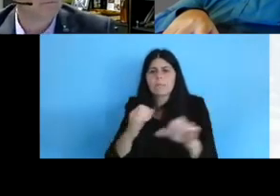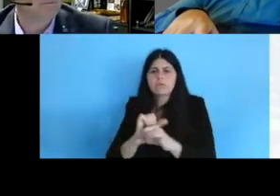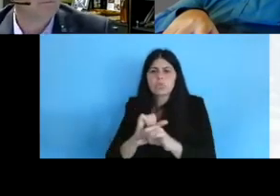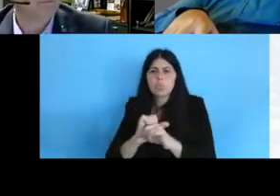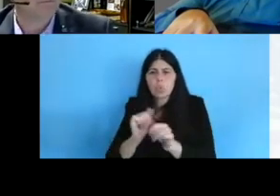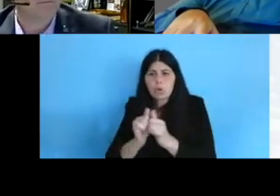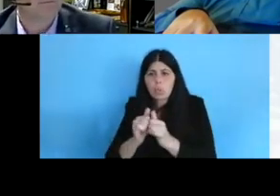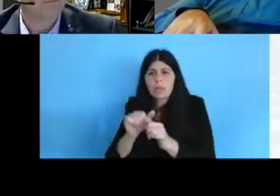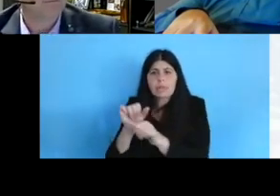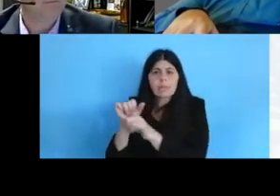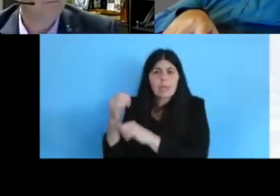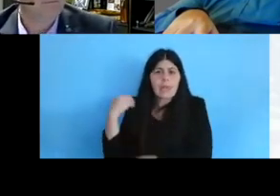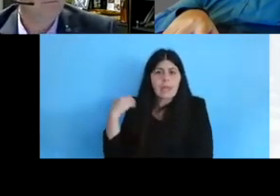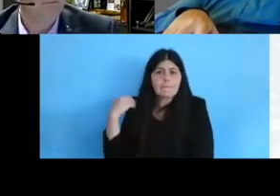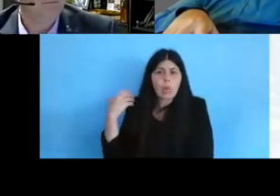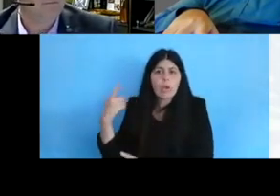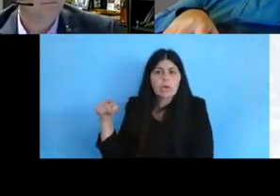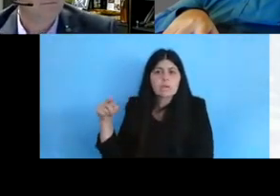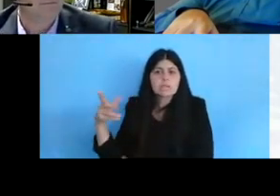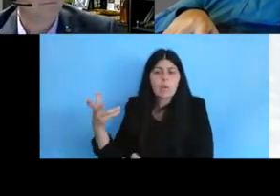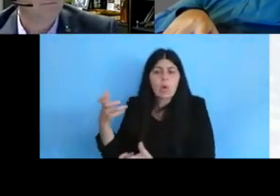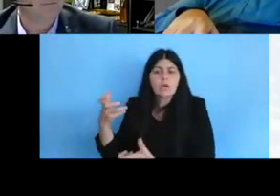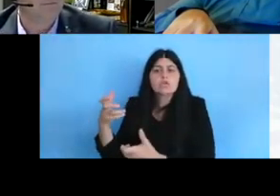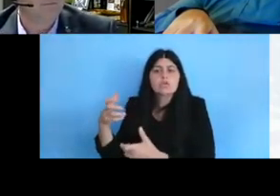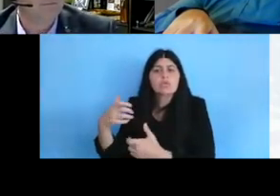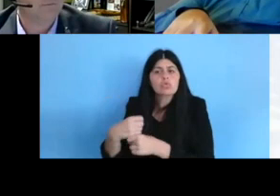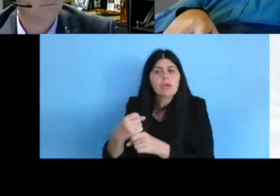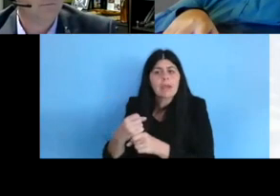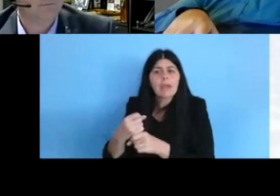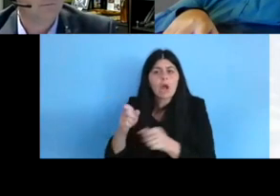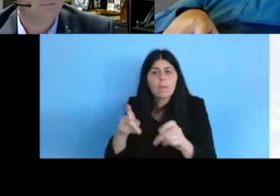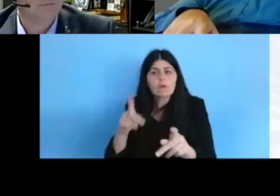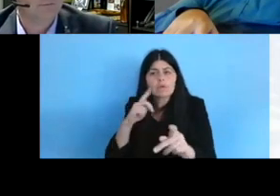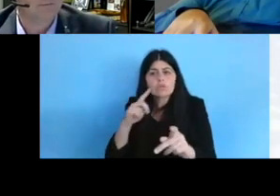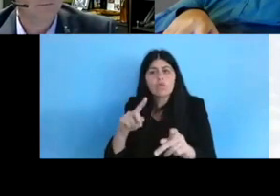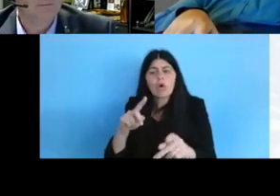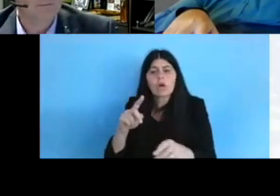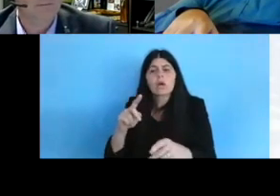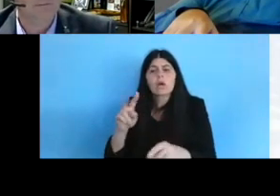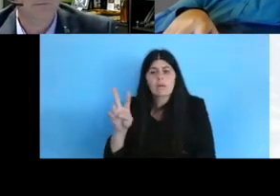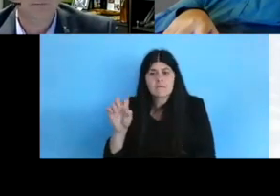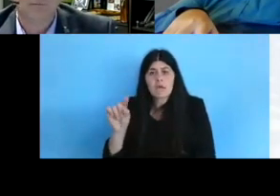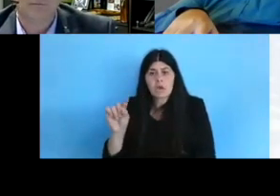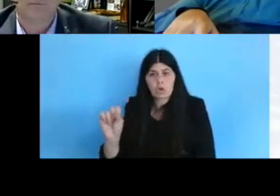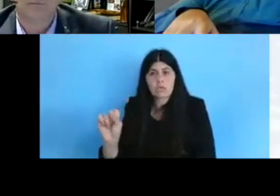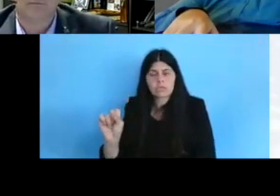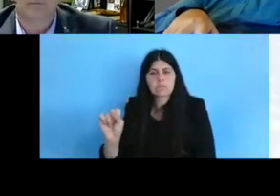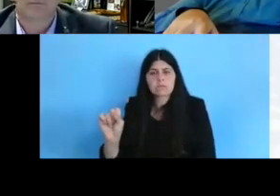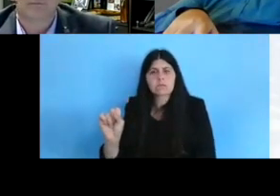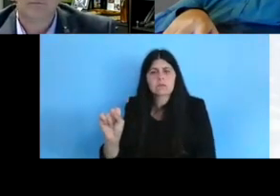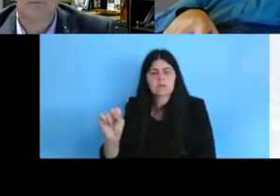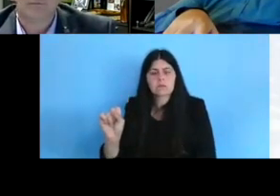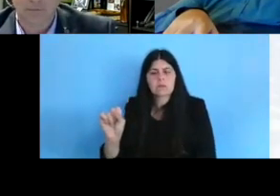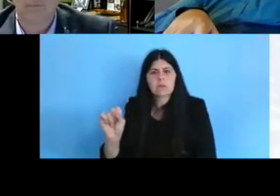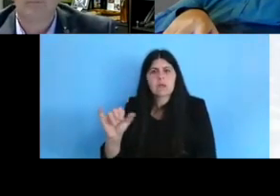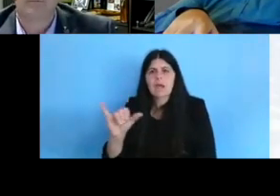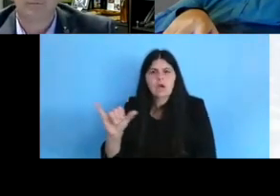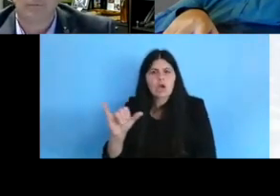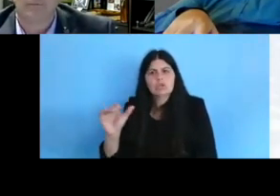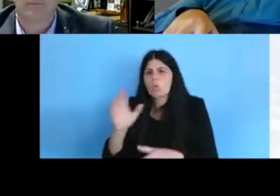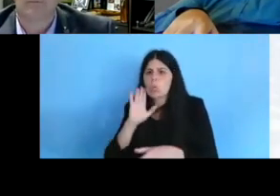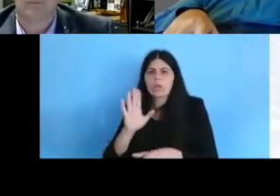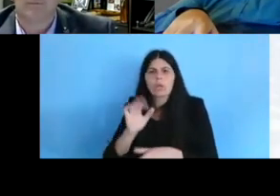with employers that are looking to create opportunities for the veterans that we serve, along closely with that voc rehab counselor.